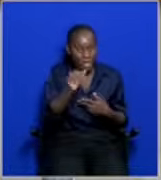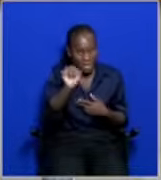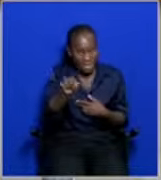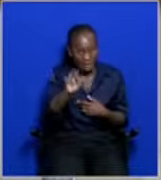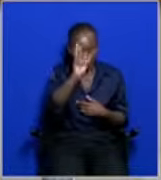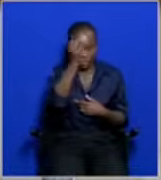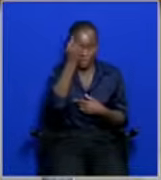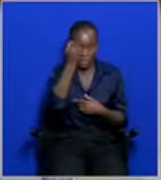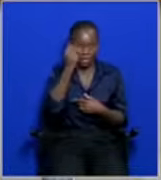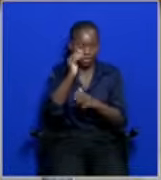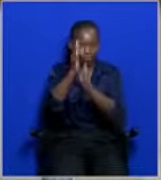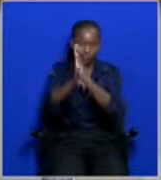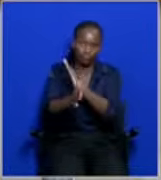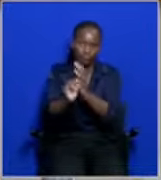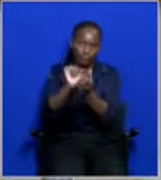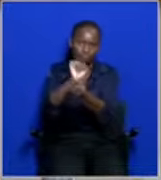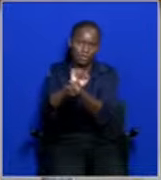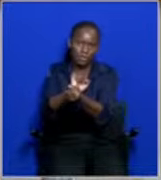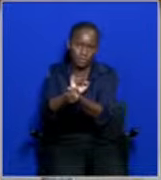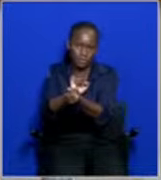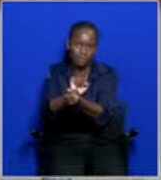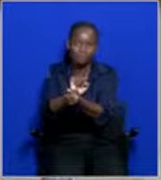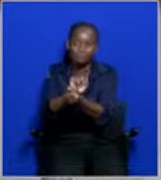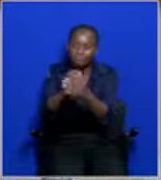Commissioner Spies and other senior personnel?